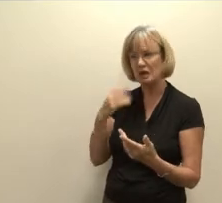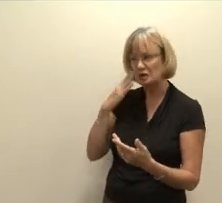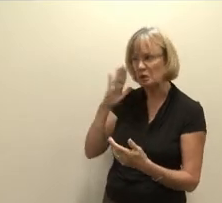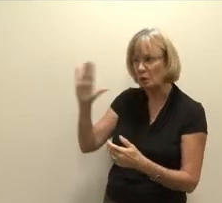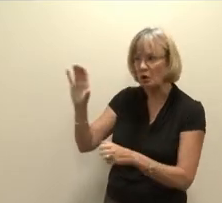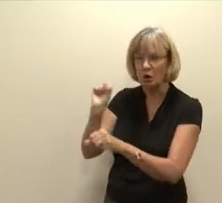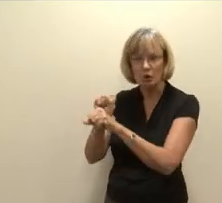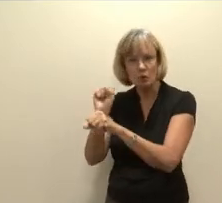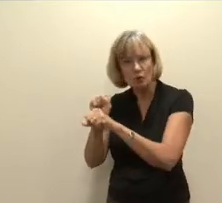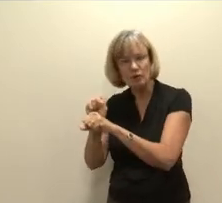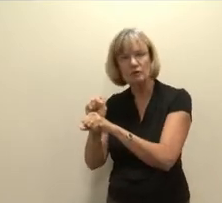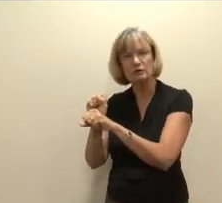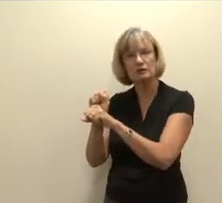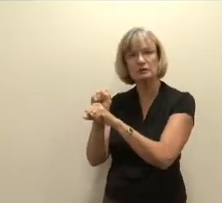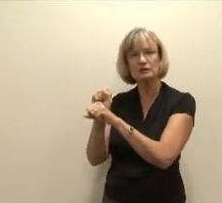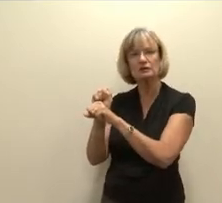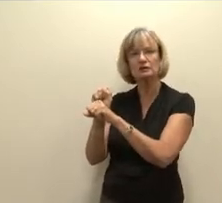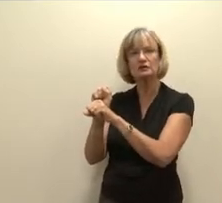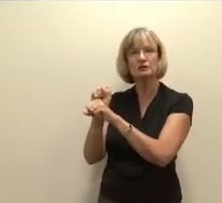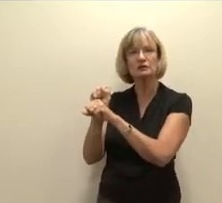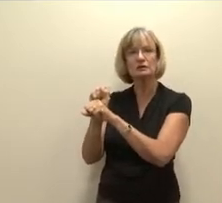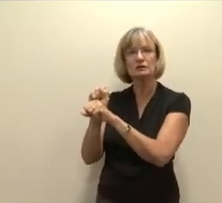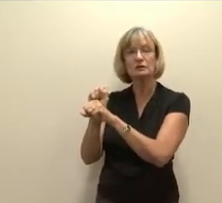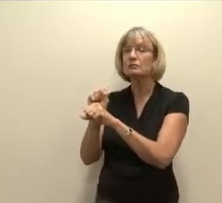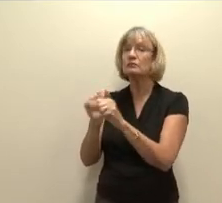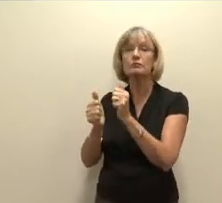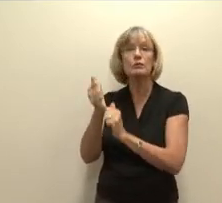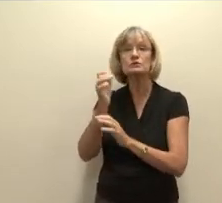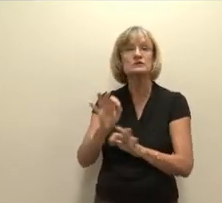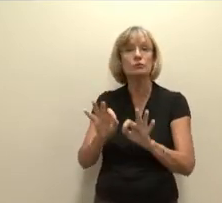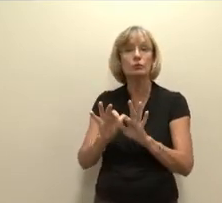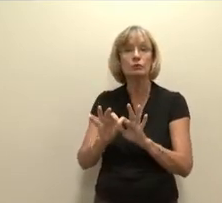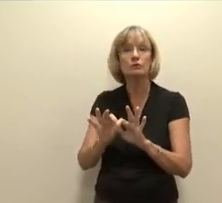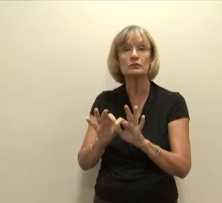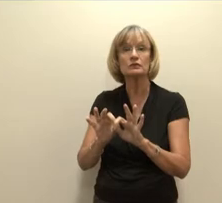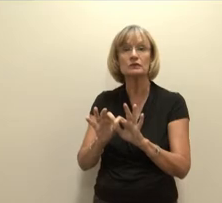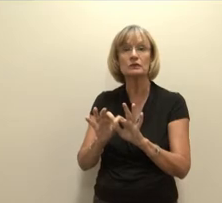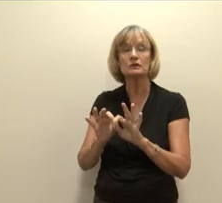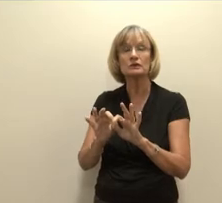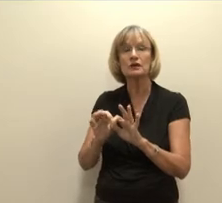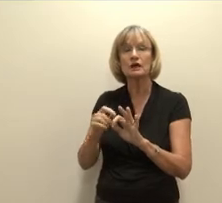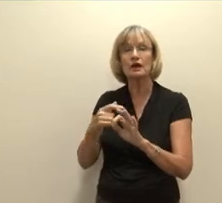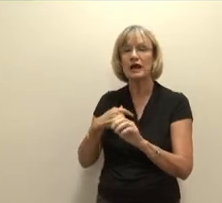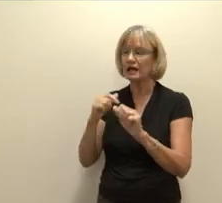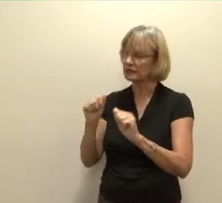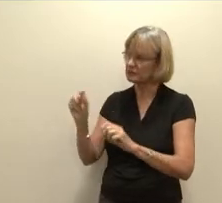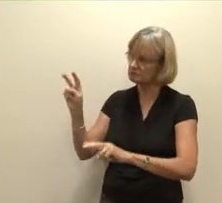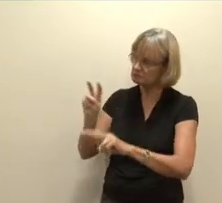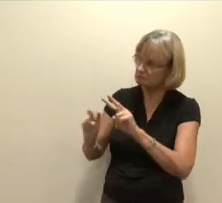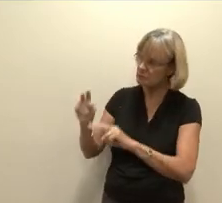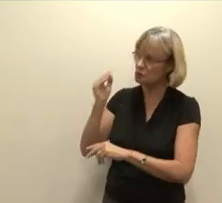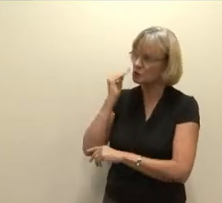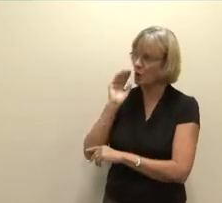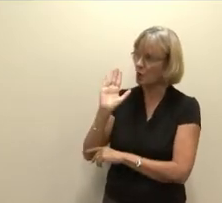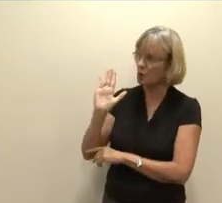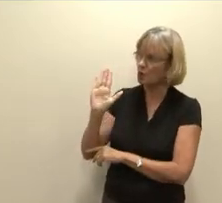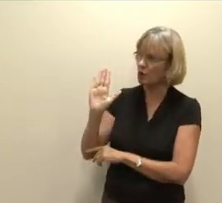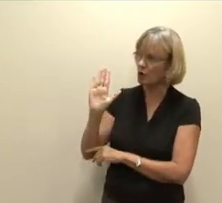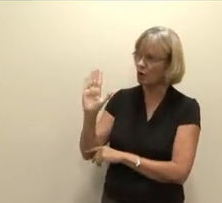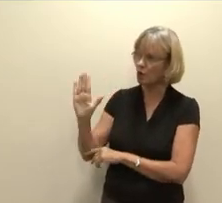work, and most importantly, to get to know her